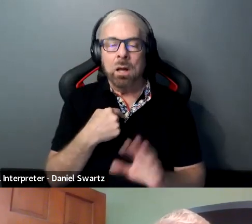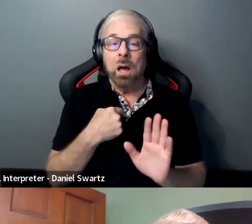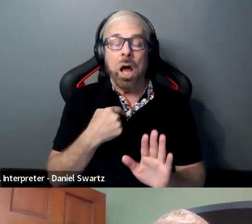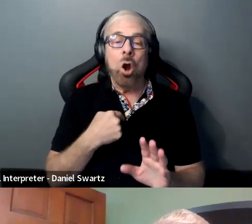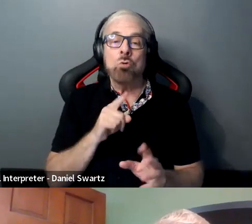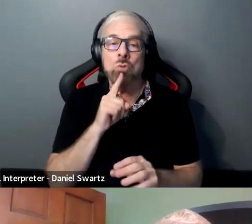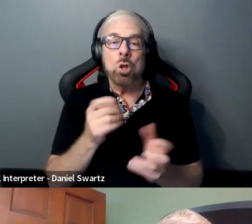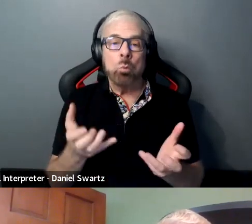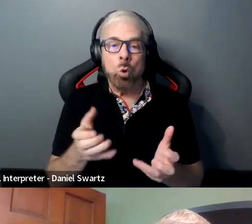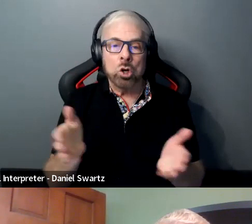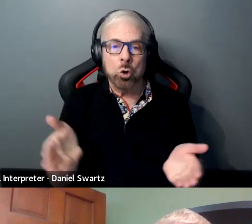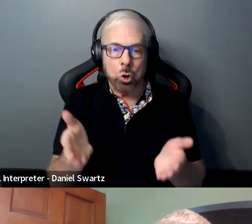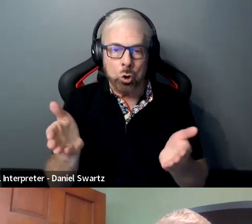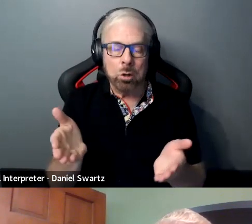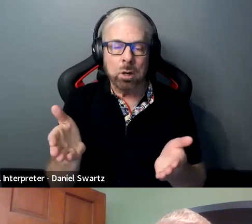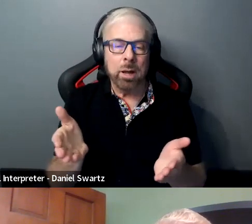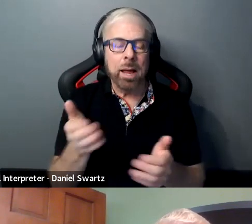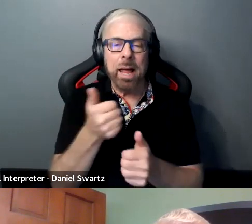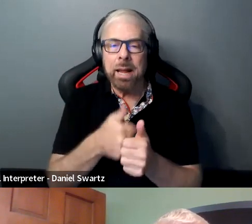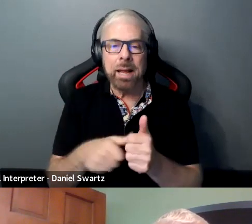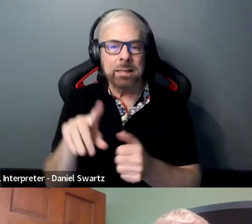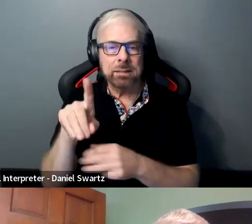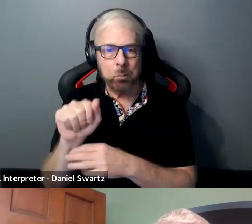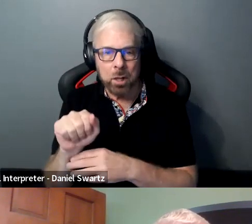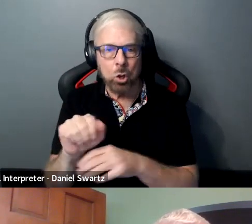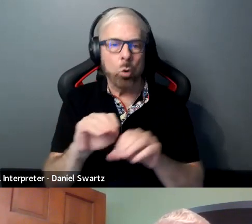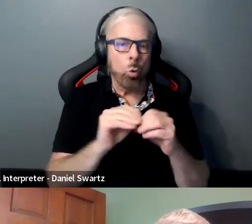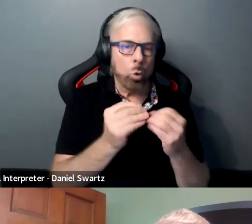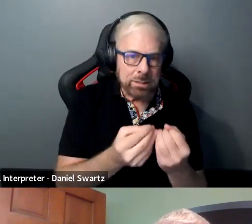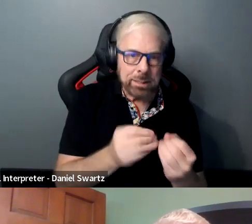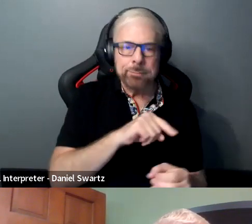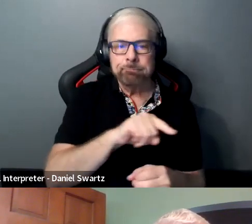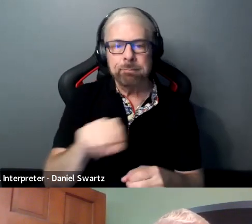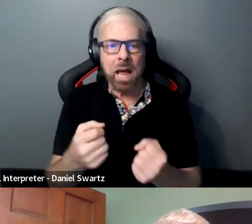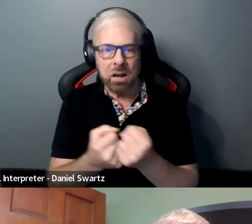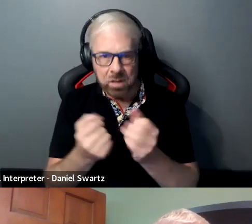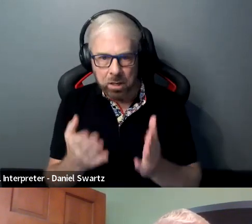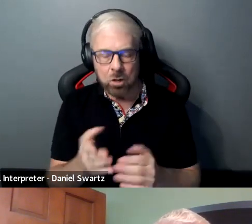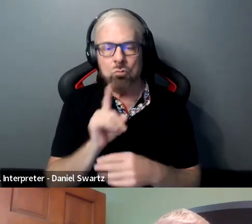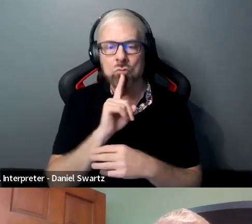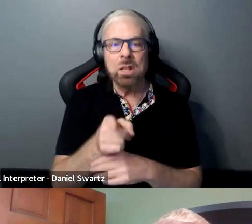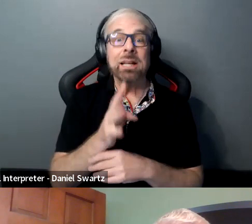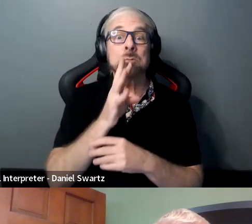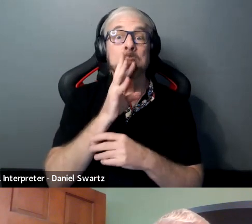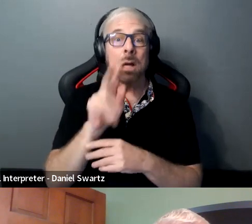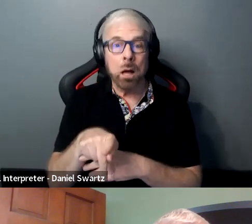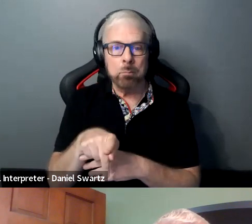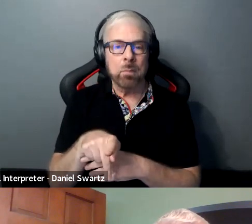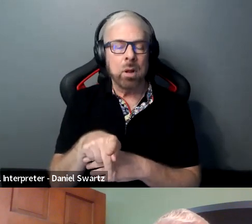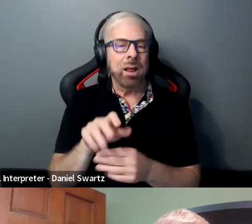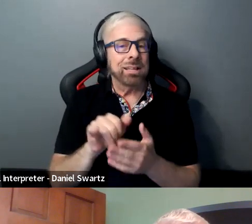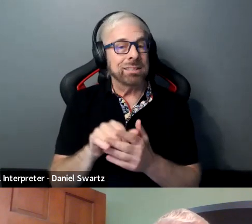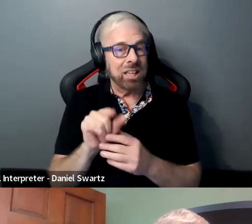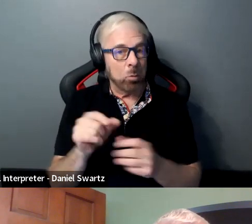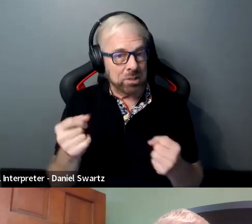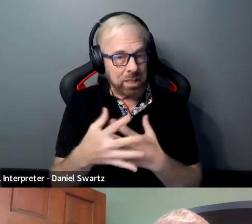to encourage any disability organizations, advocates, to actually speak up, because it's a little scary